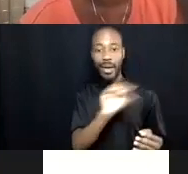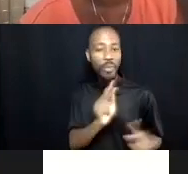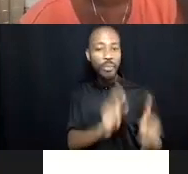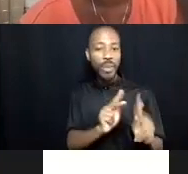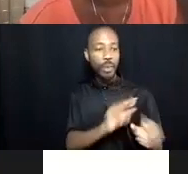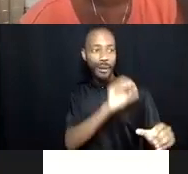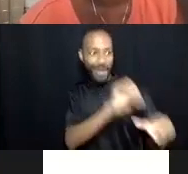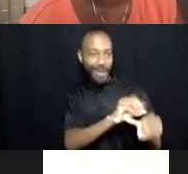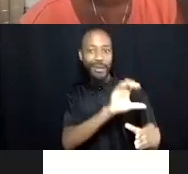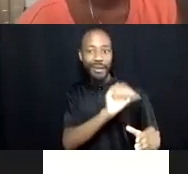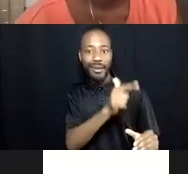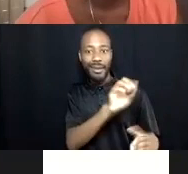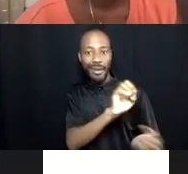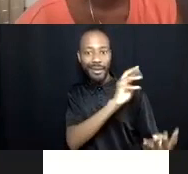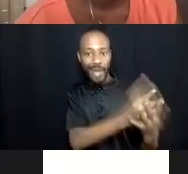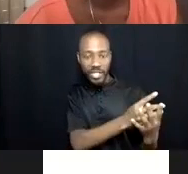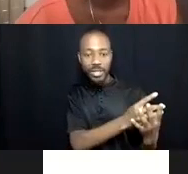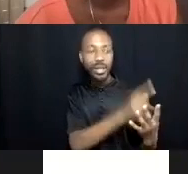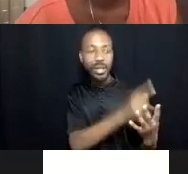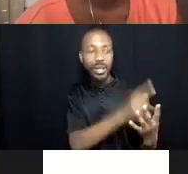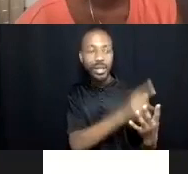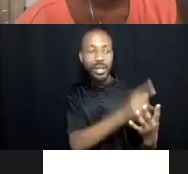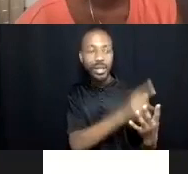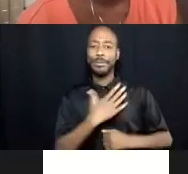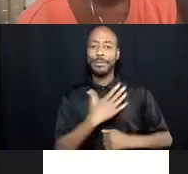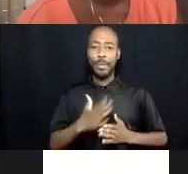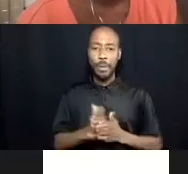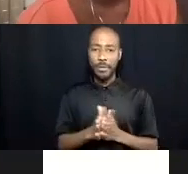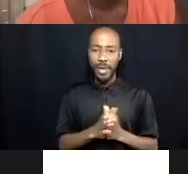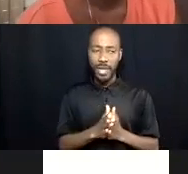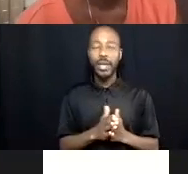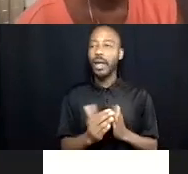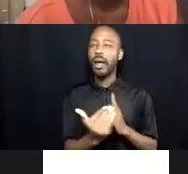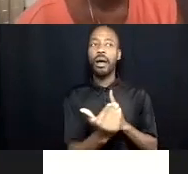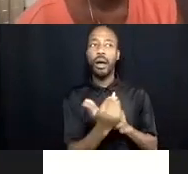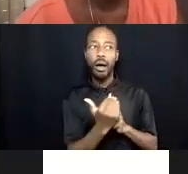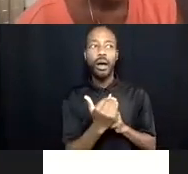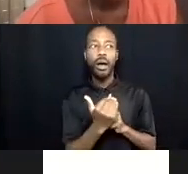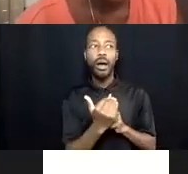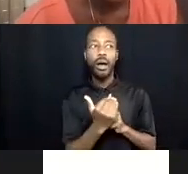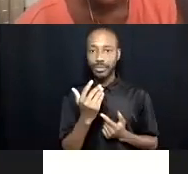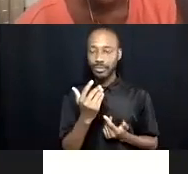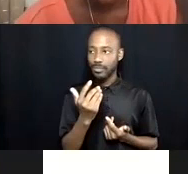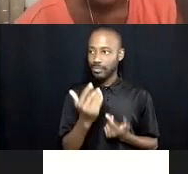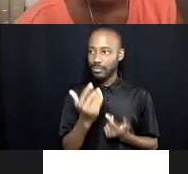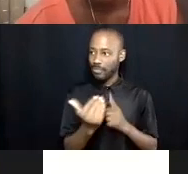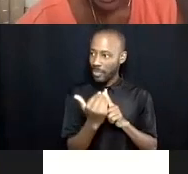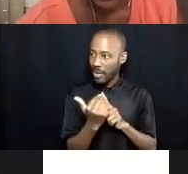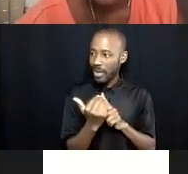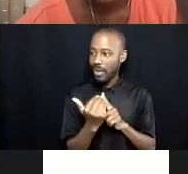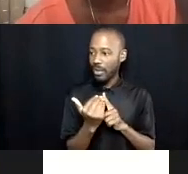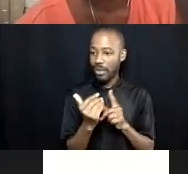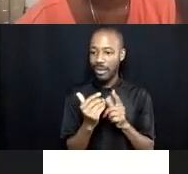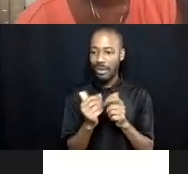me. And they remind me about the ways in which I want to say like we're all